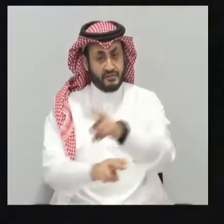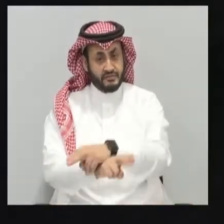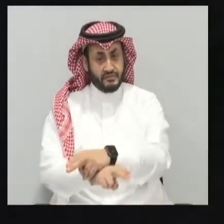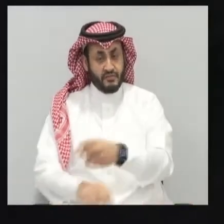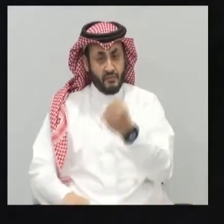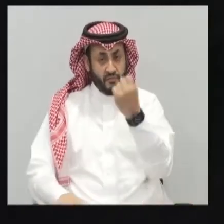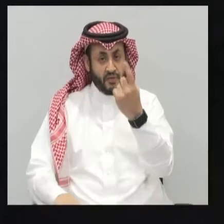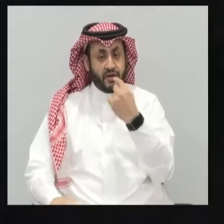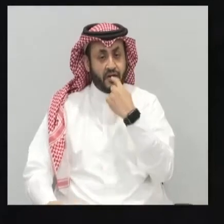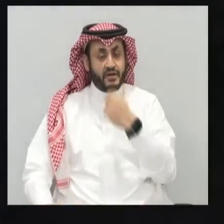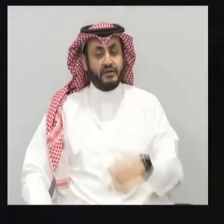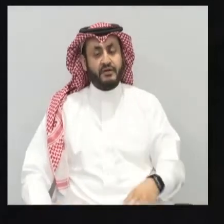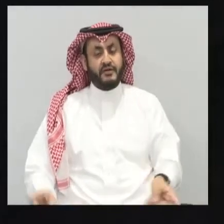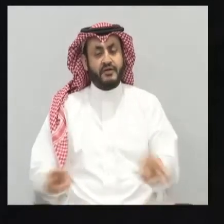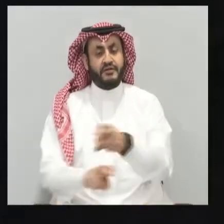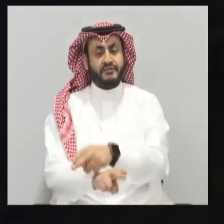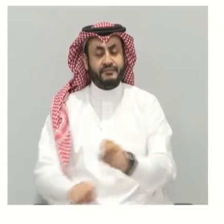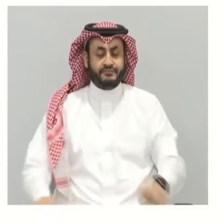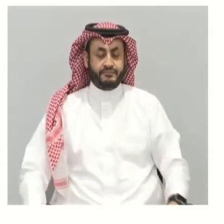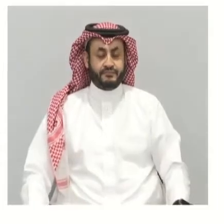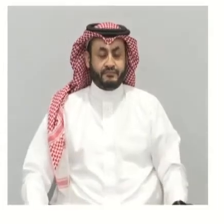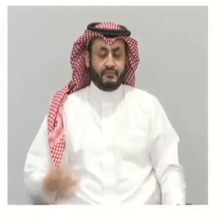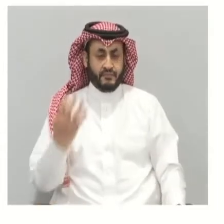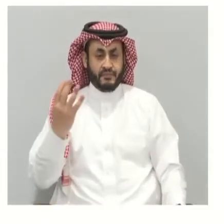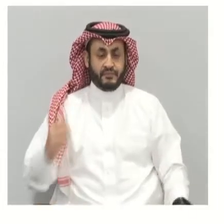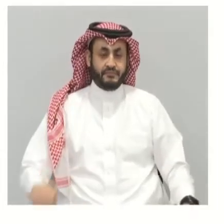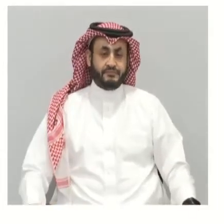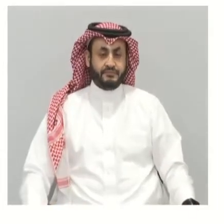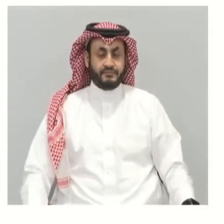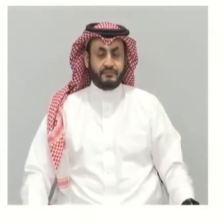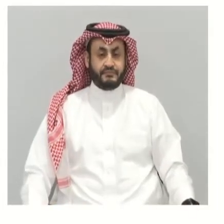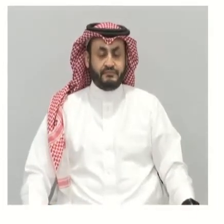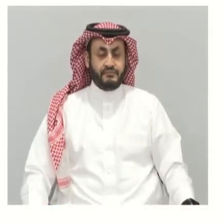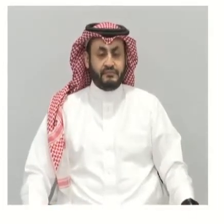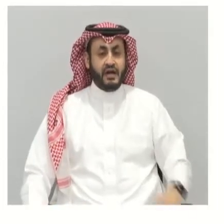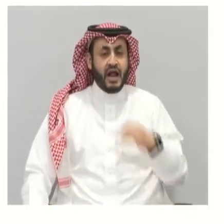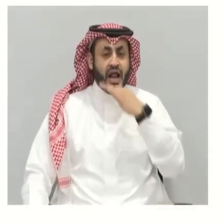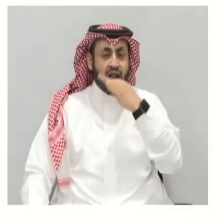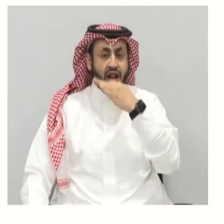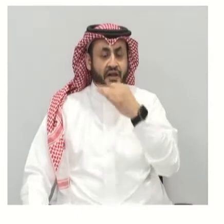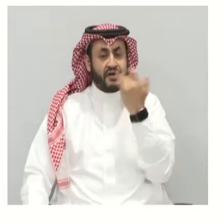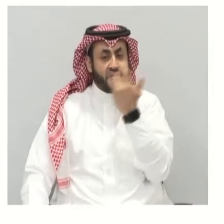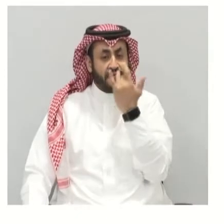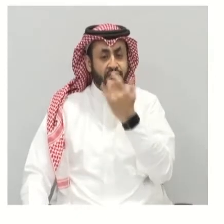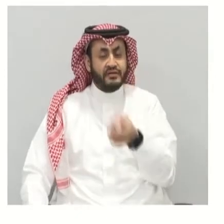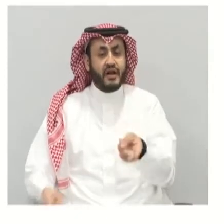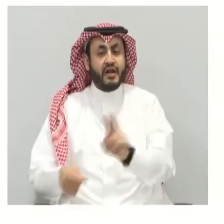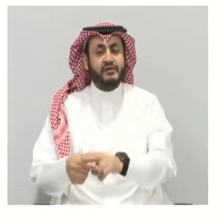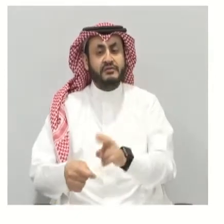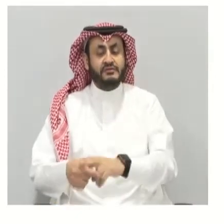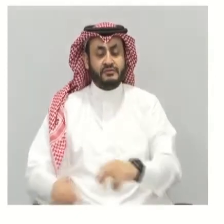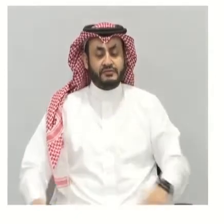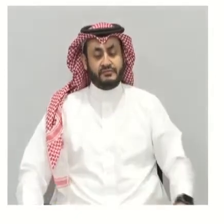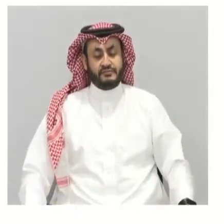seldom. Now, the last one here, Hanan practices English with her friends